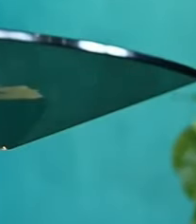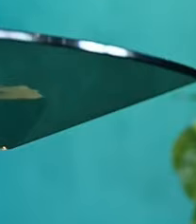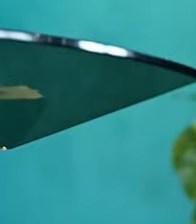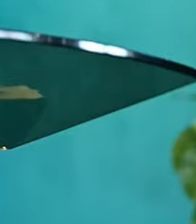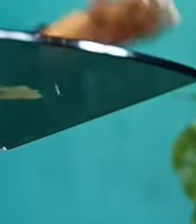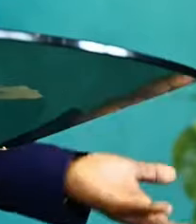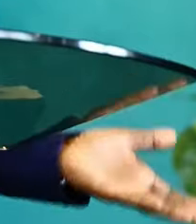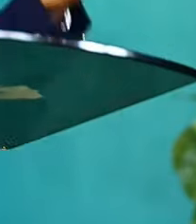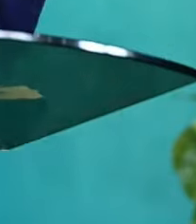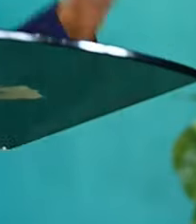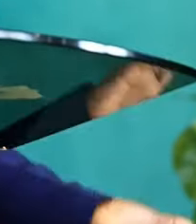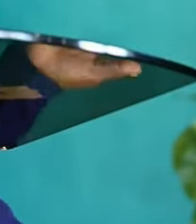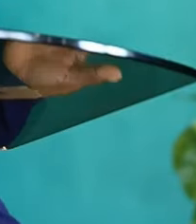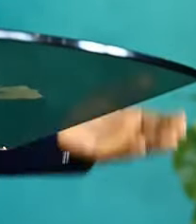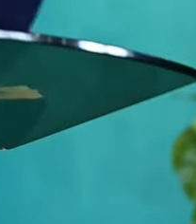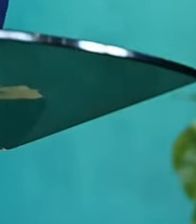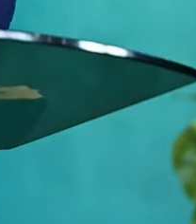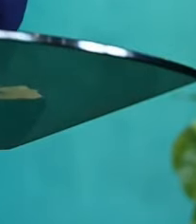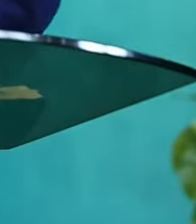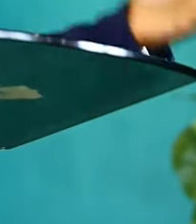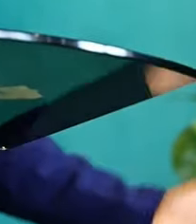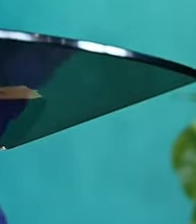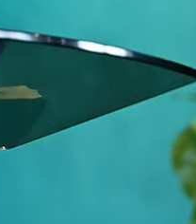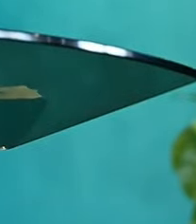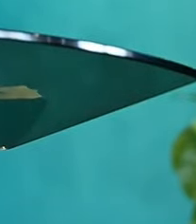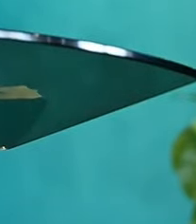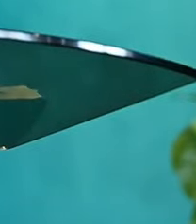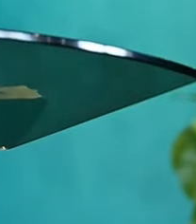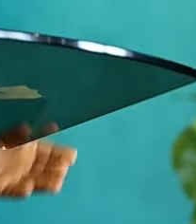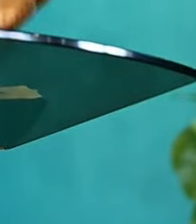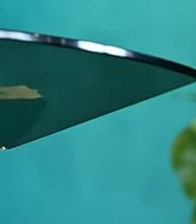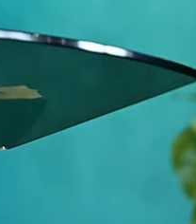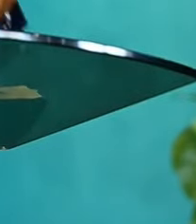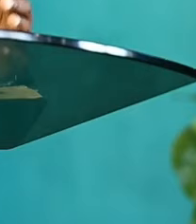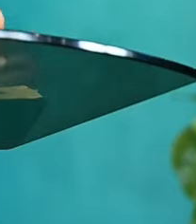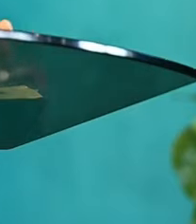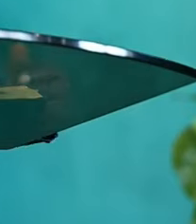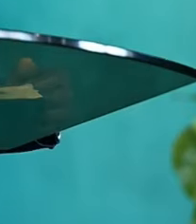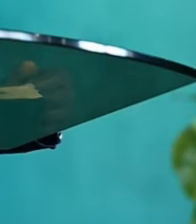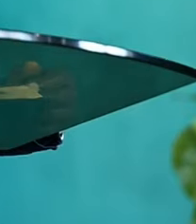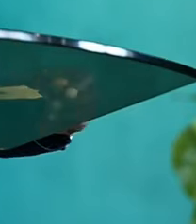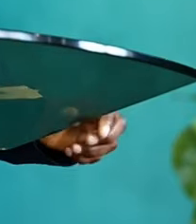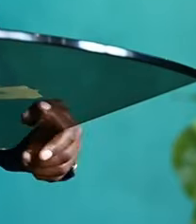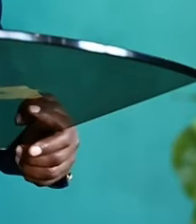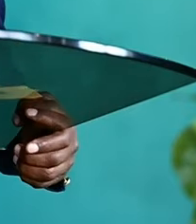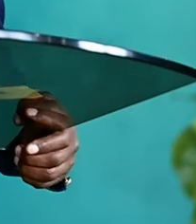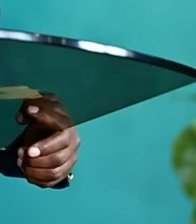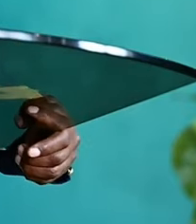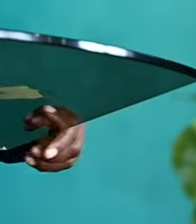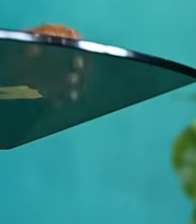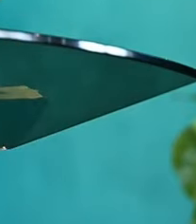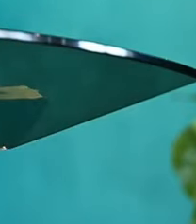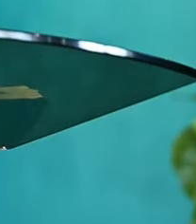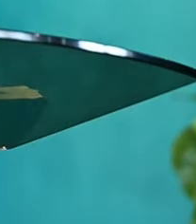are here for nothing, wasting time, we are going nowhere. At the fullness of time, when the promise was